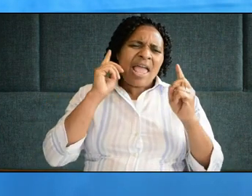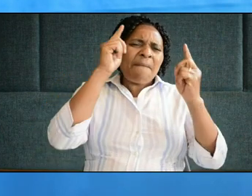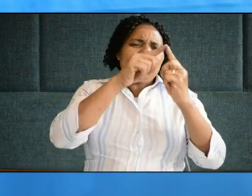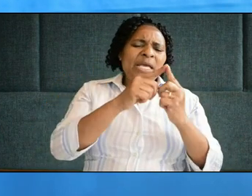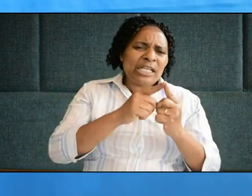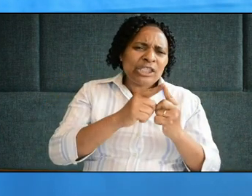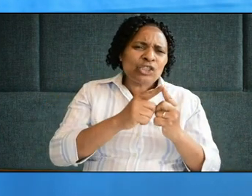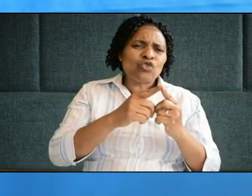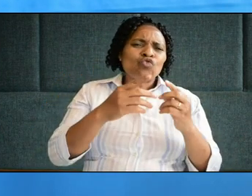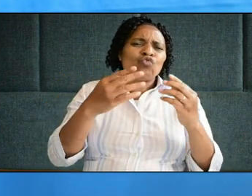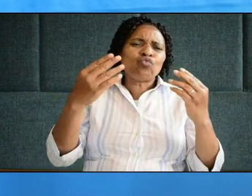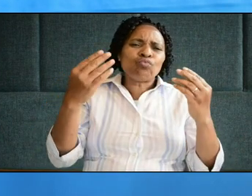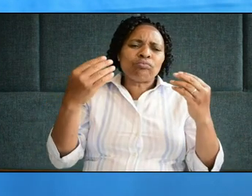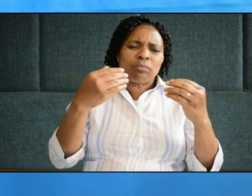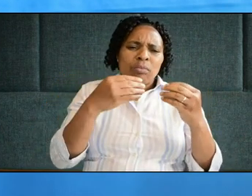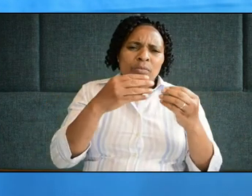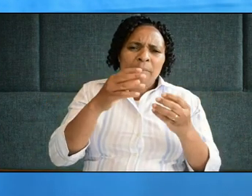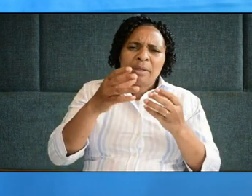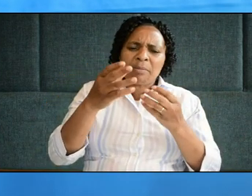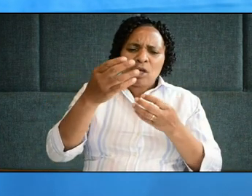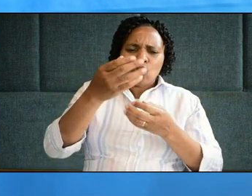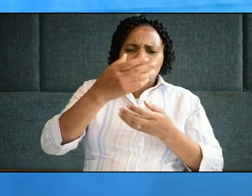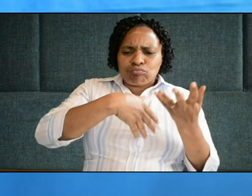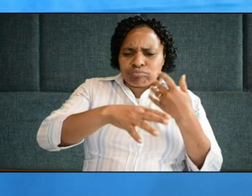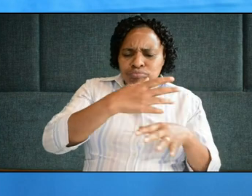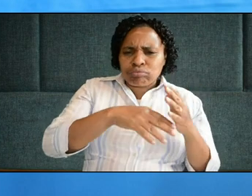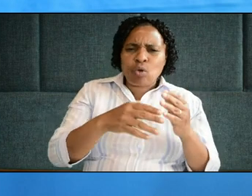has spoken, okay, and to blind the